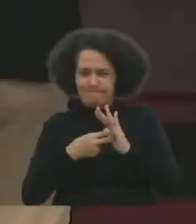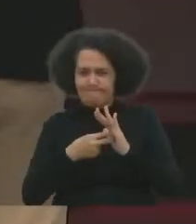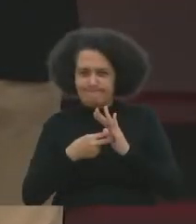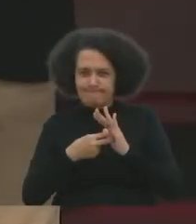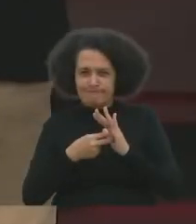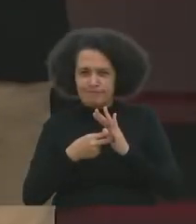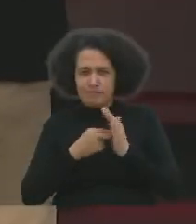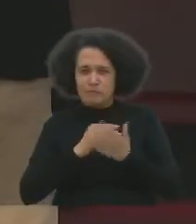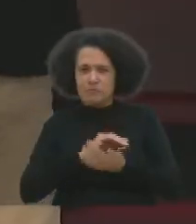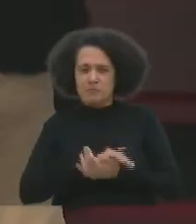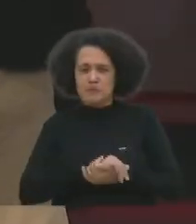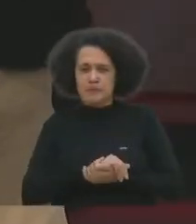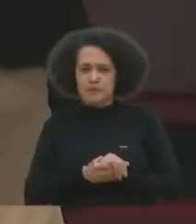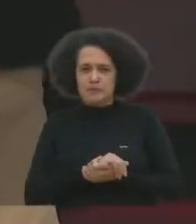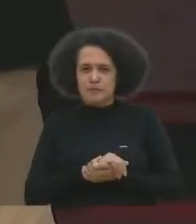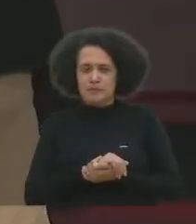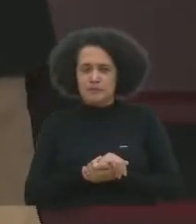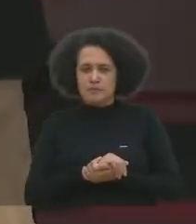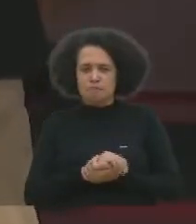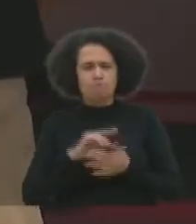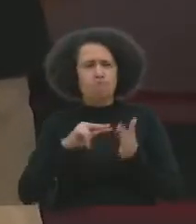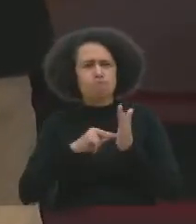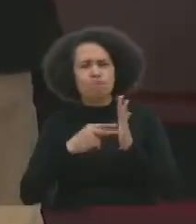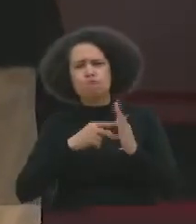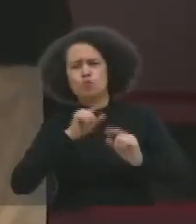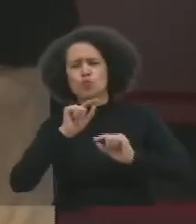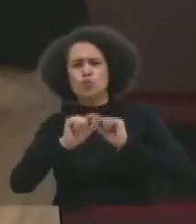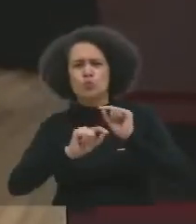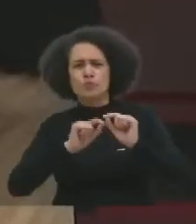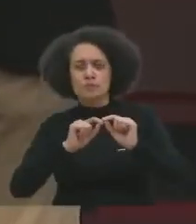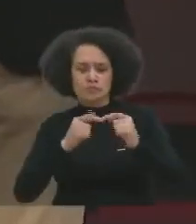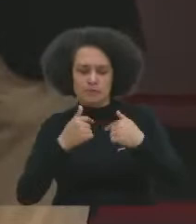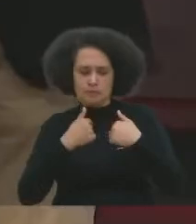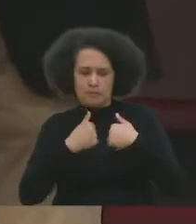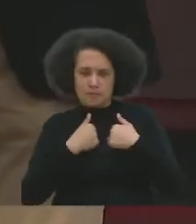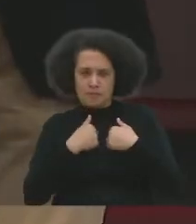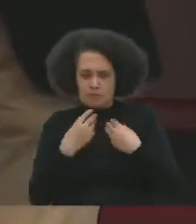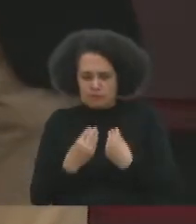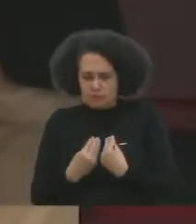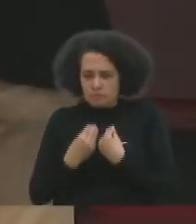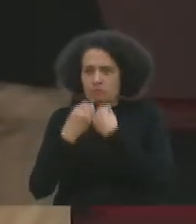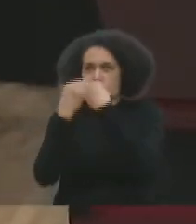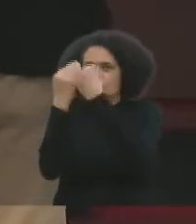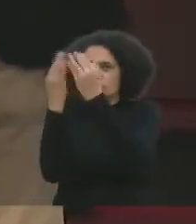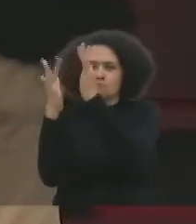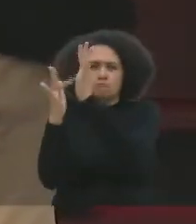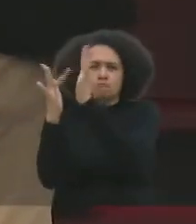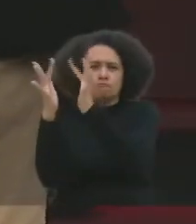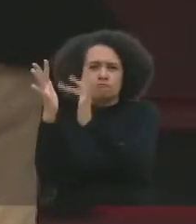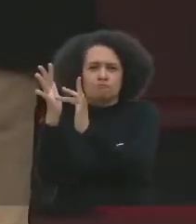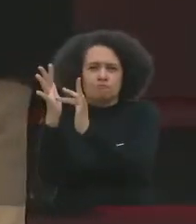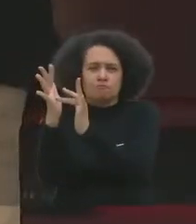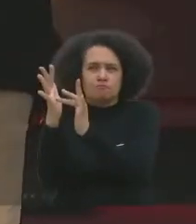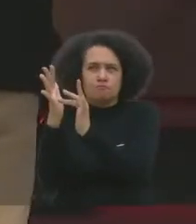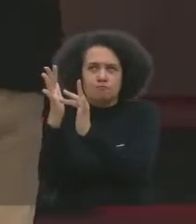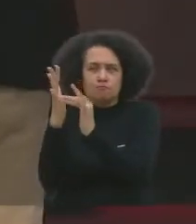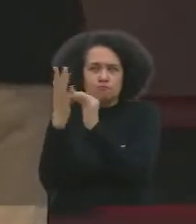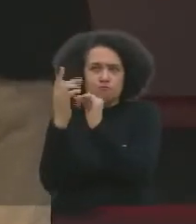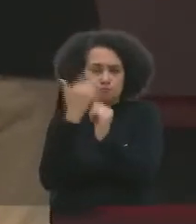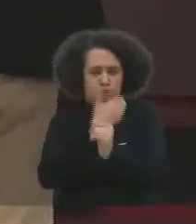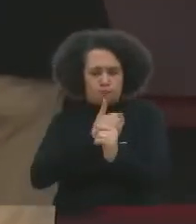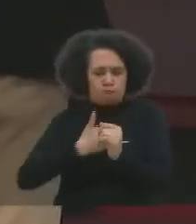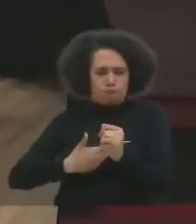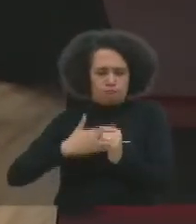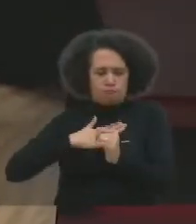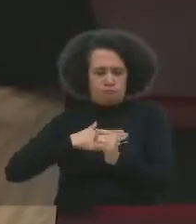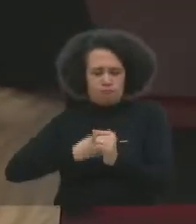life. I willingly submit to him. Significa que eu dou a Jesus o direito de governar a minha vida.